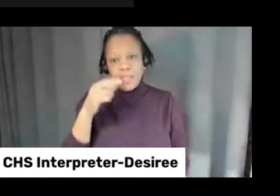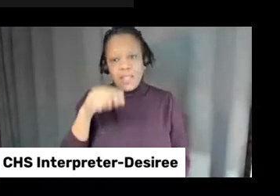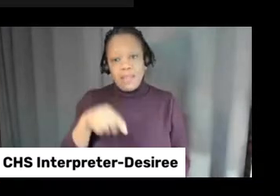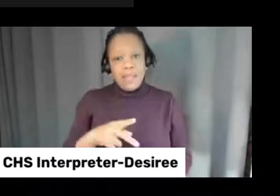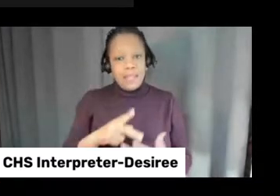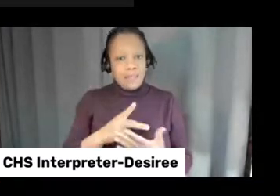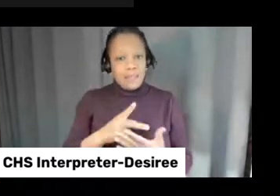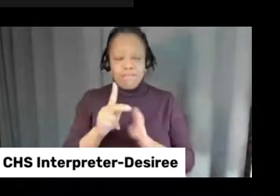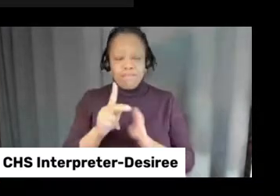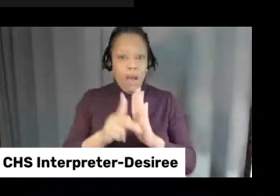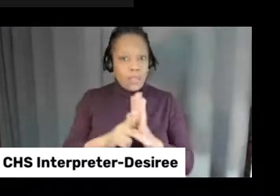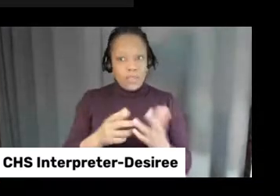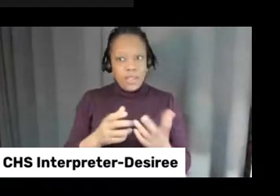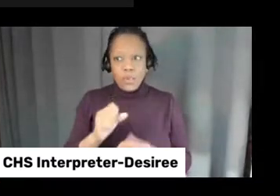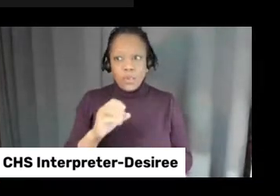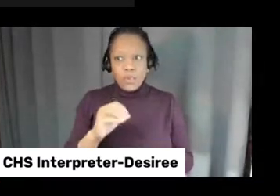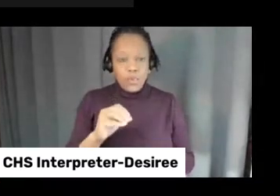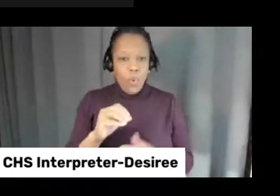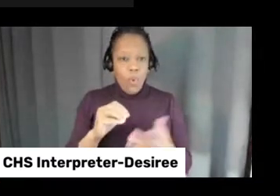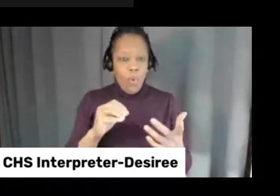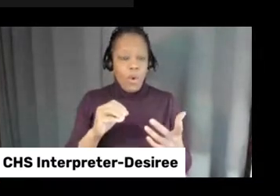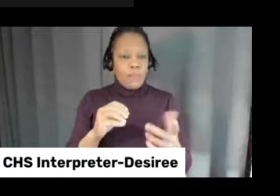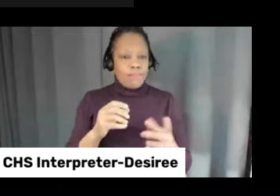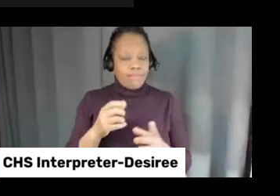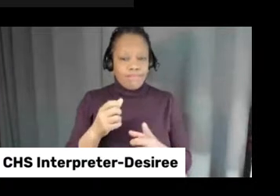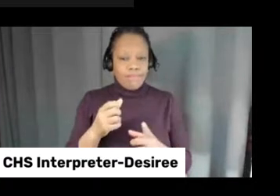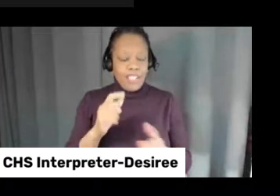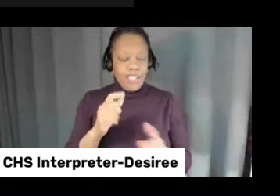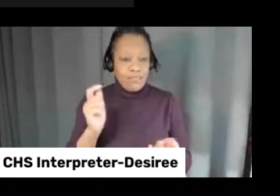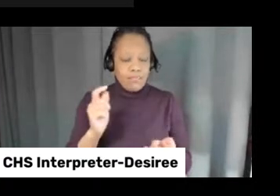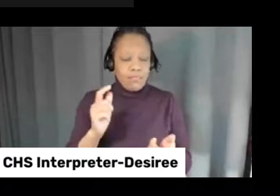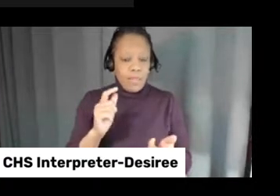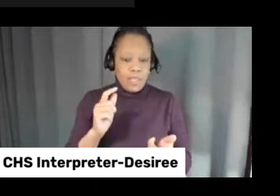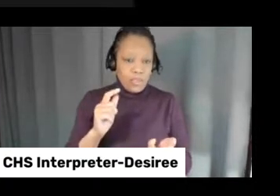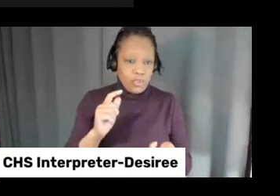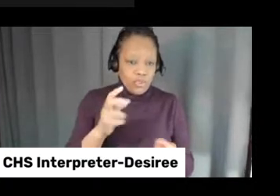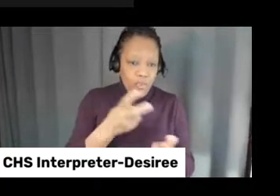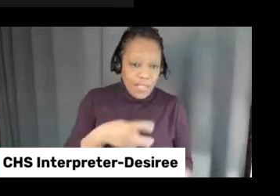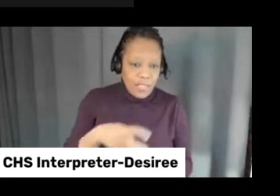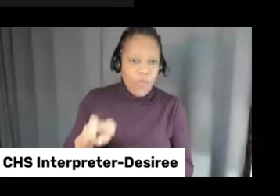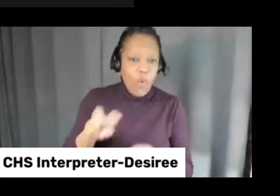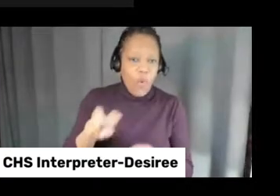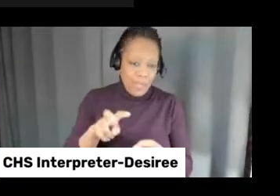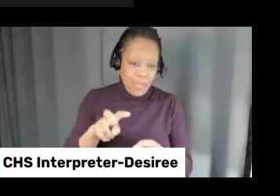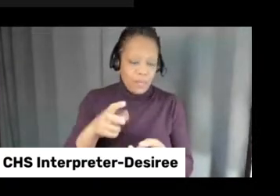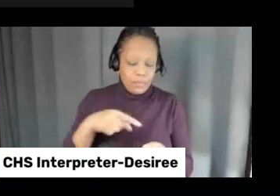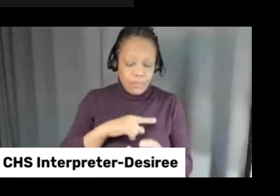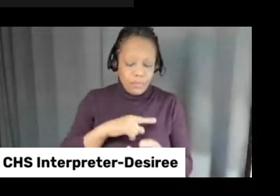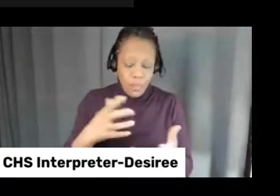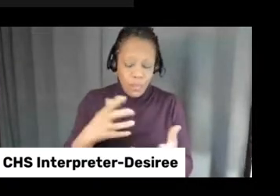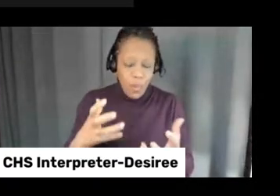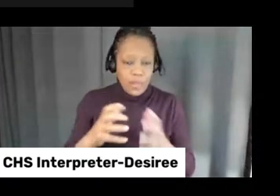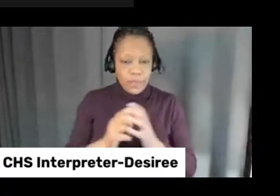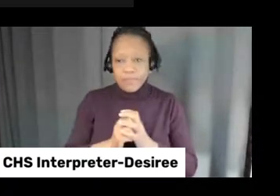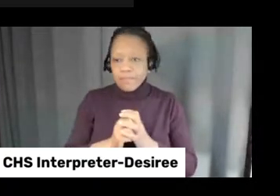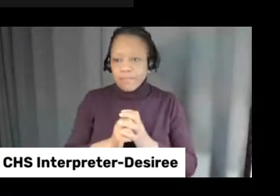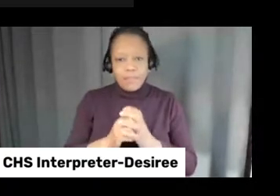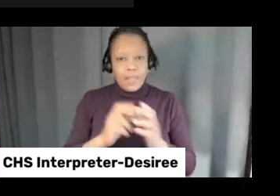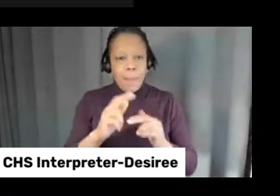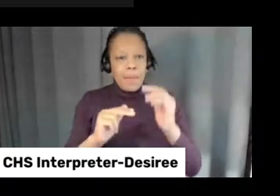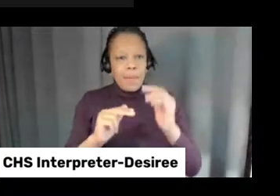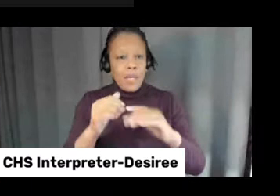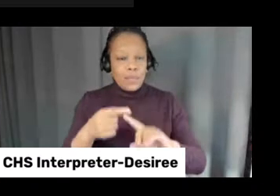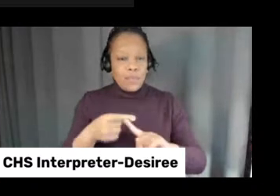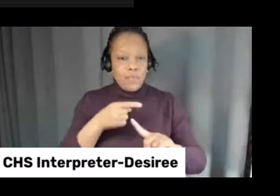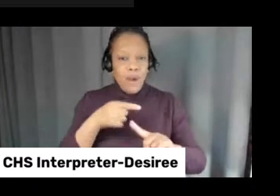transformative here in locally. And this is an area that we hope to expand and we hope to build from, especially as we move